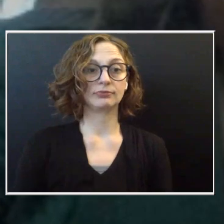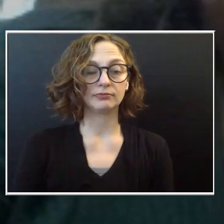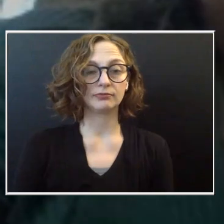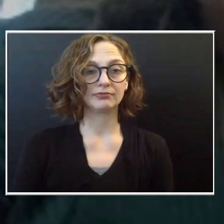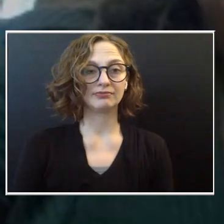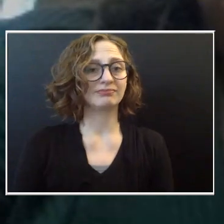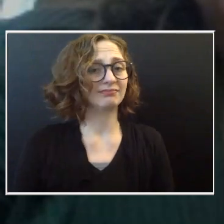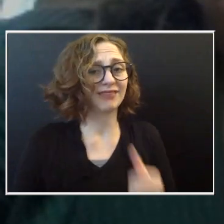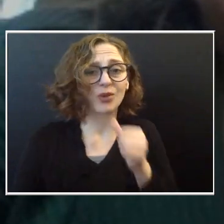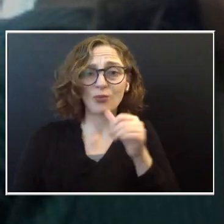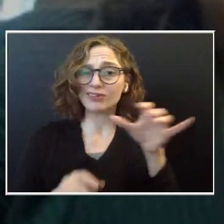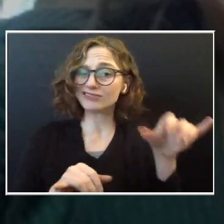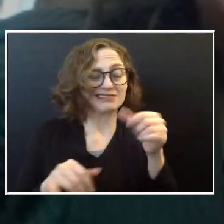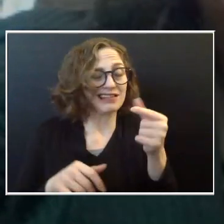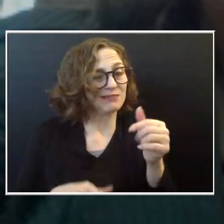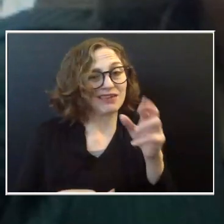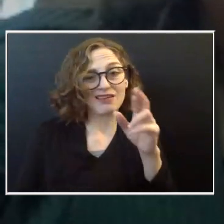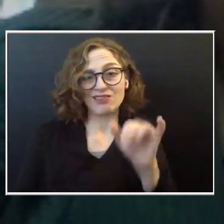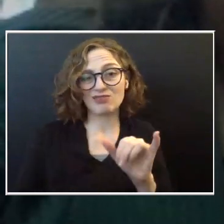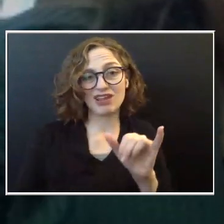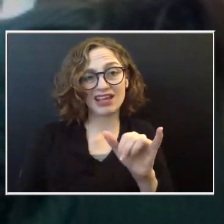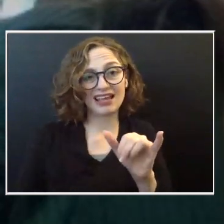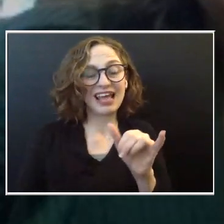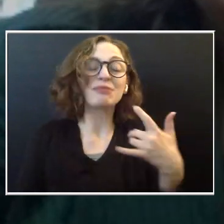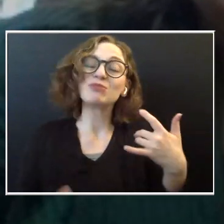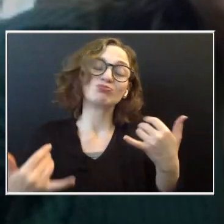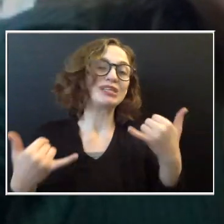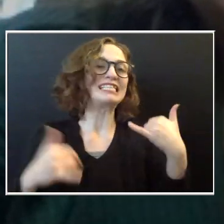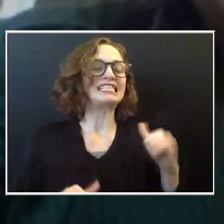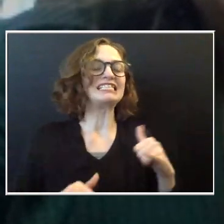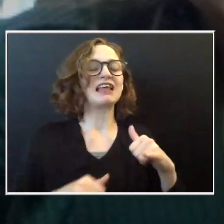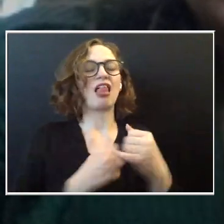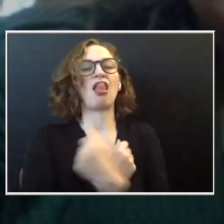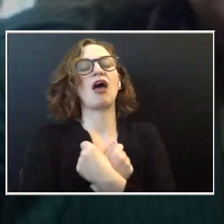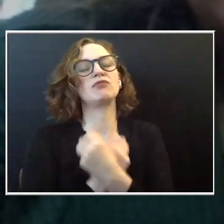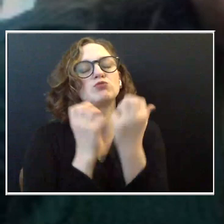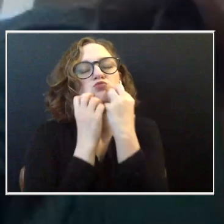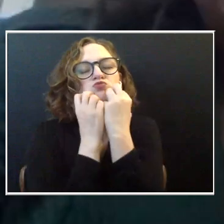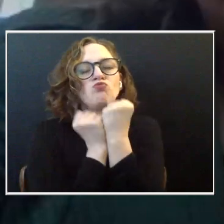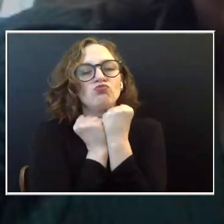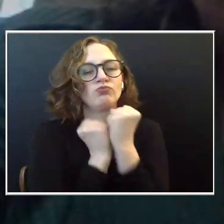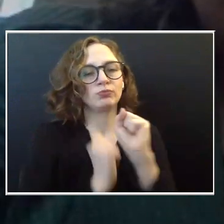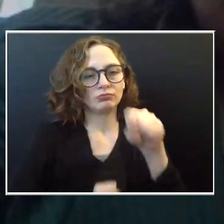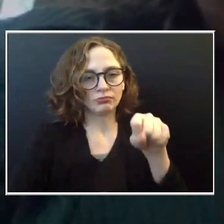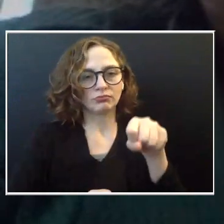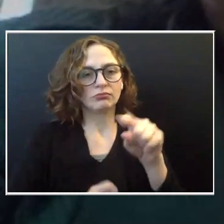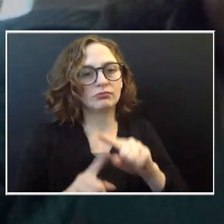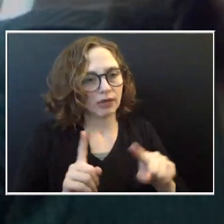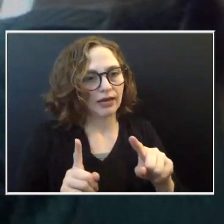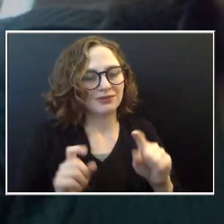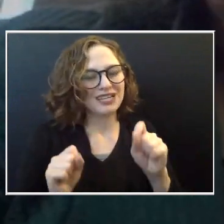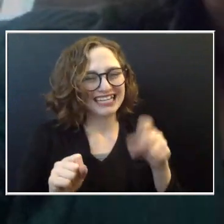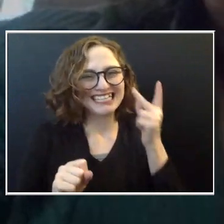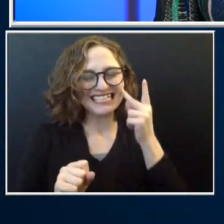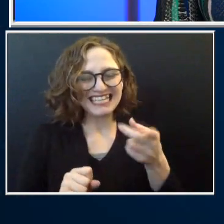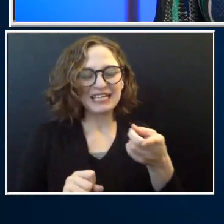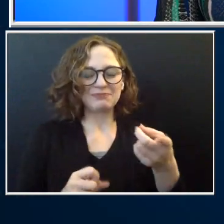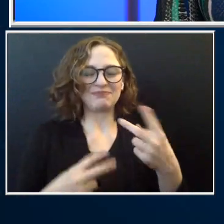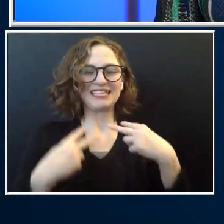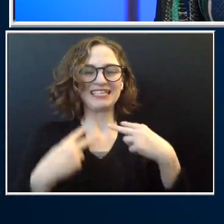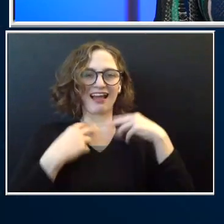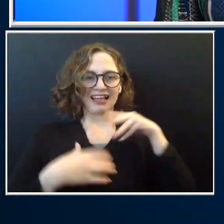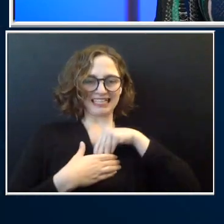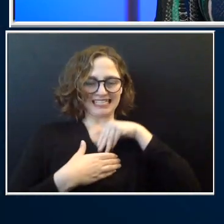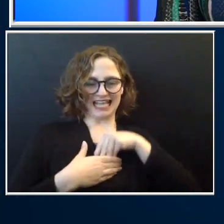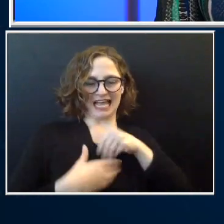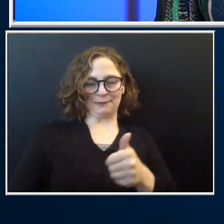that we knew. We still loved him to death and everything, but we could see that he was kind of trapped inside there. Well, and just